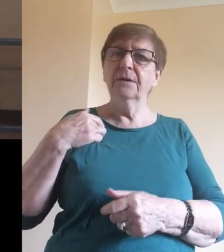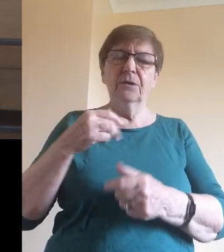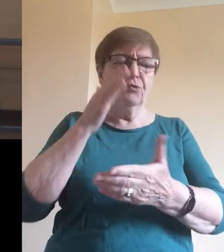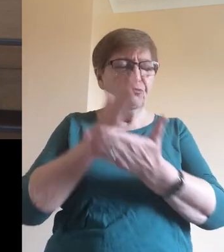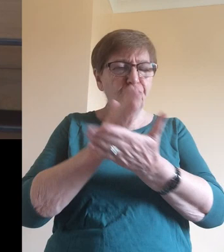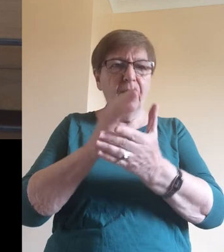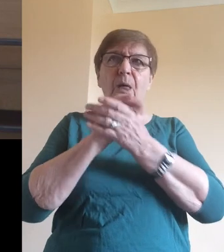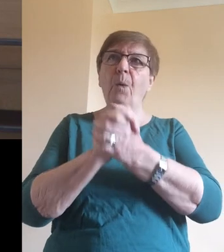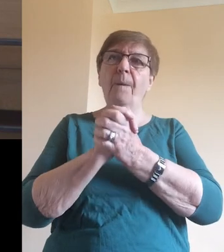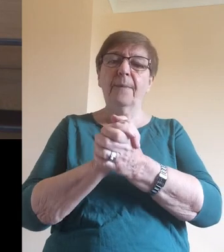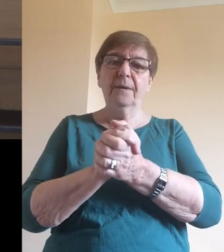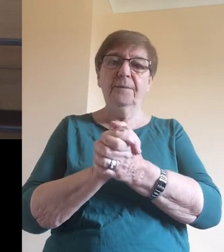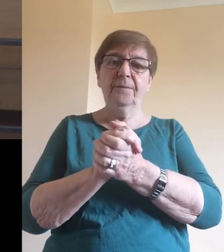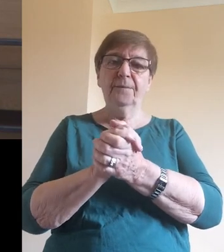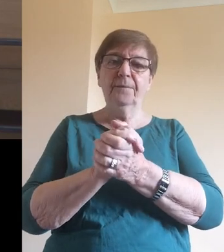hope.